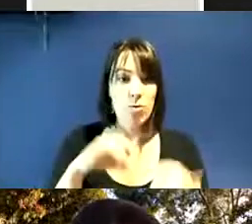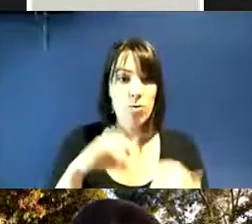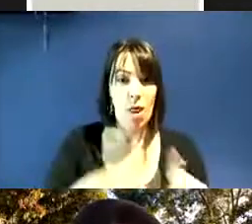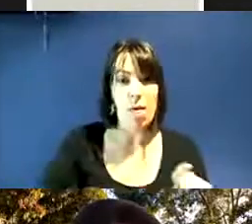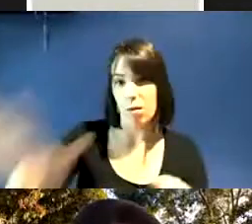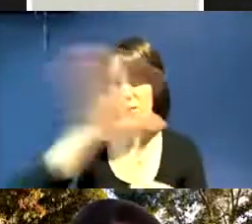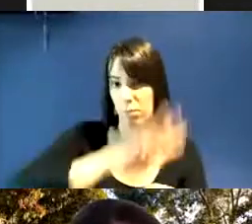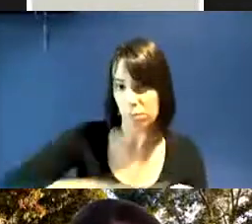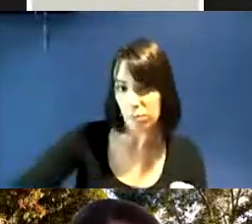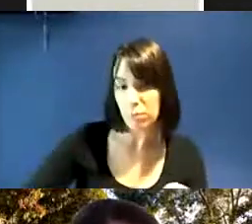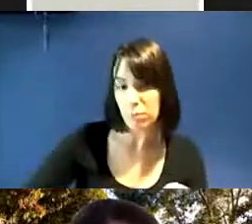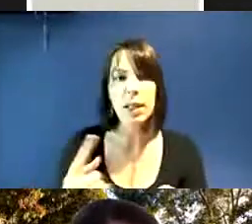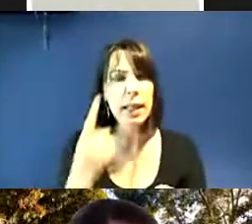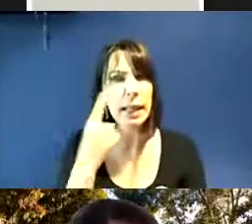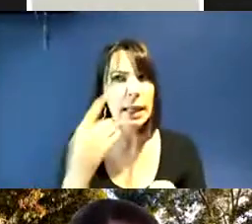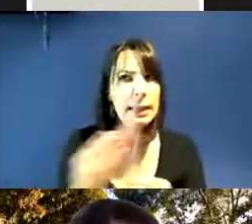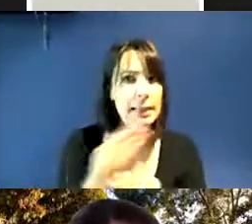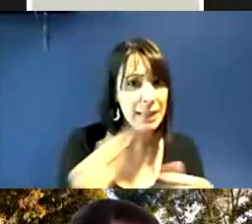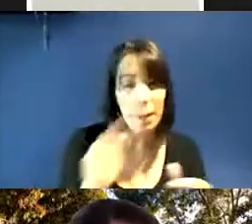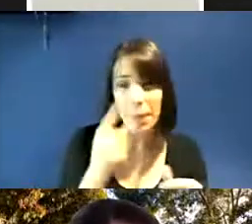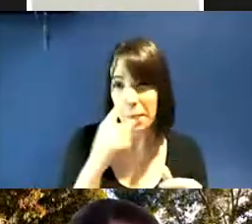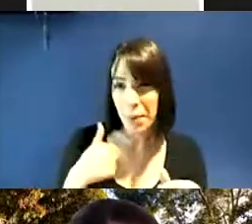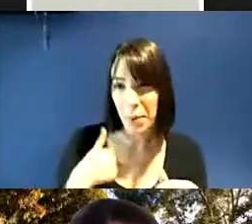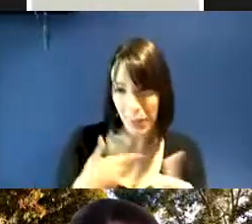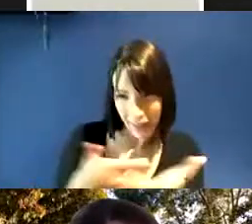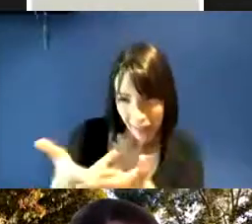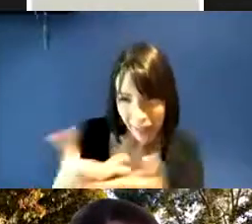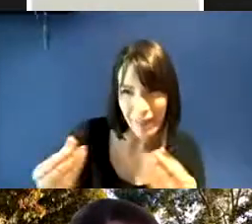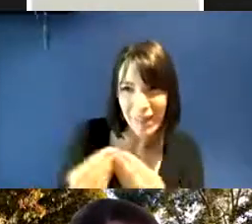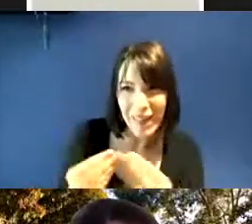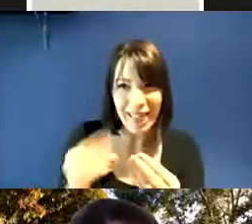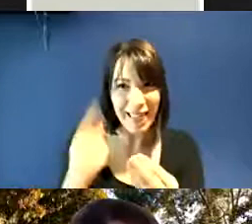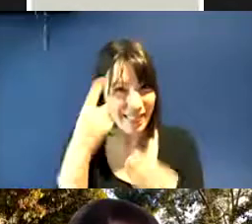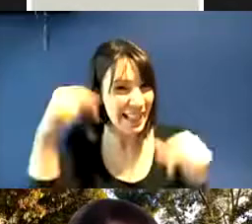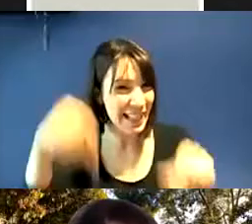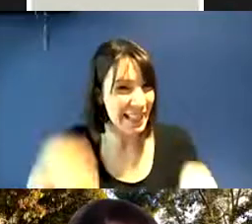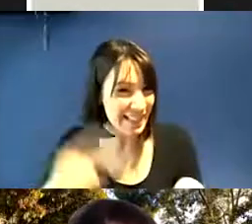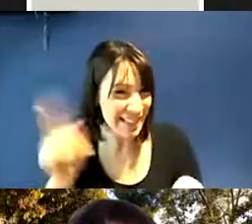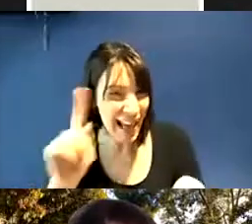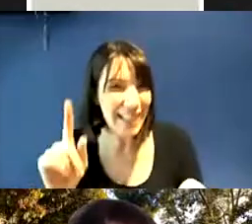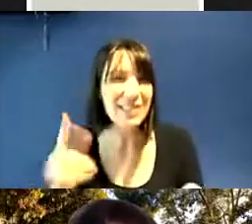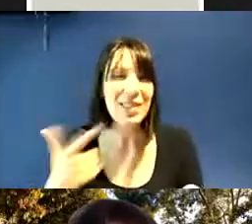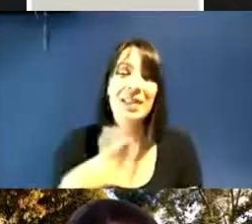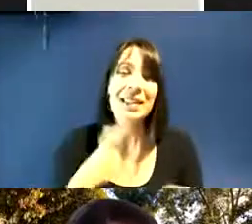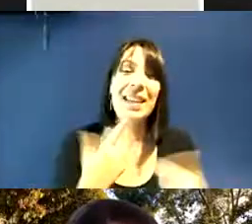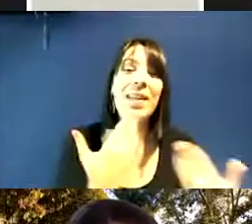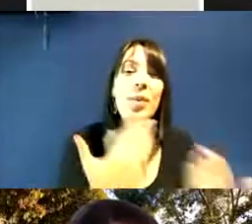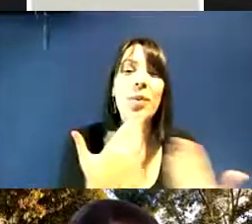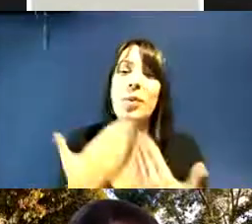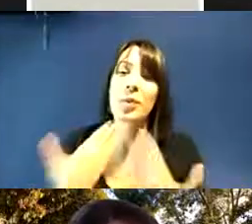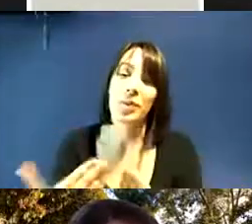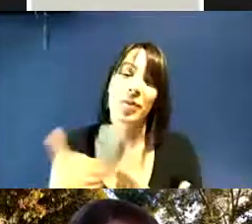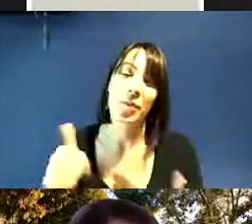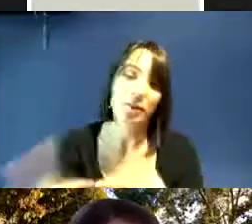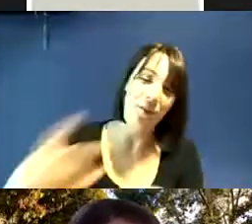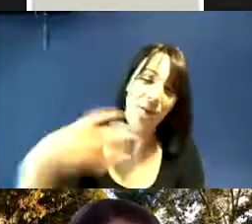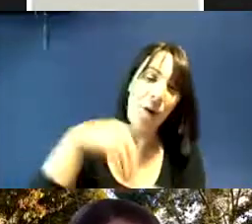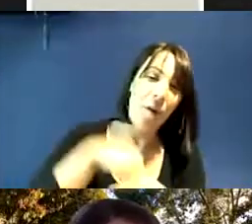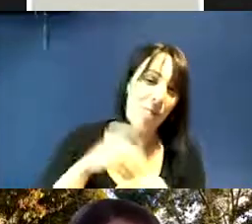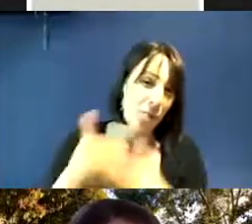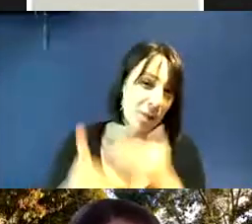of the people we consulted might actually be here today as well. So a big shout out and a thank you to those people for their contributions to this